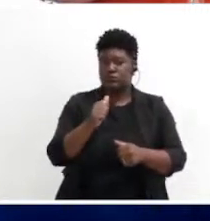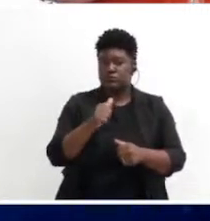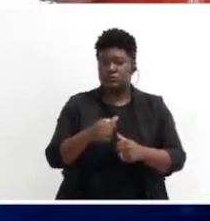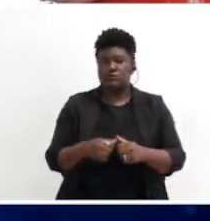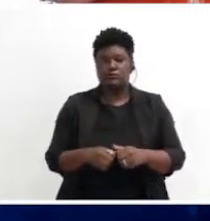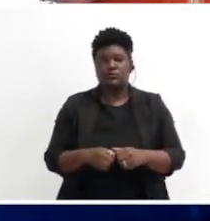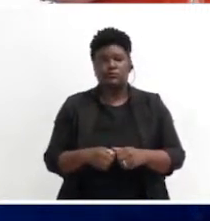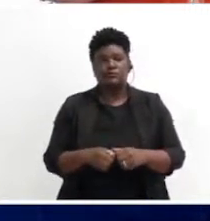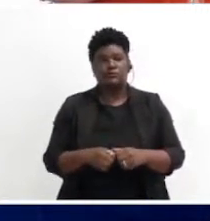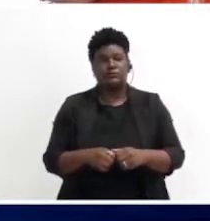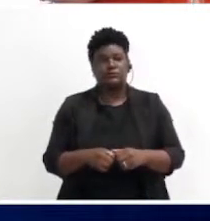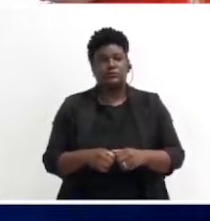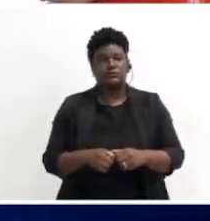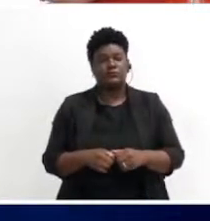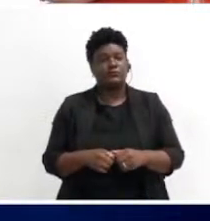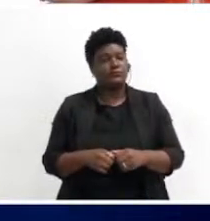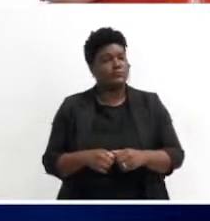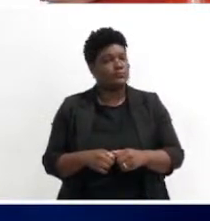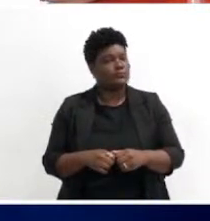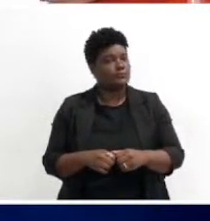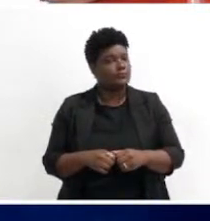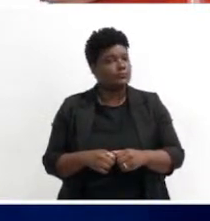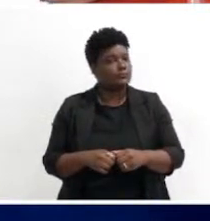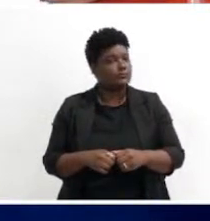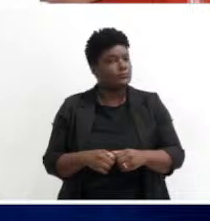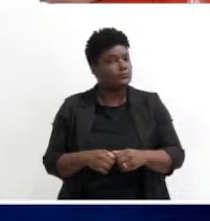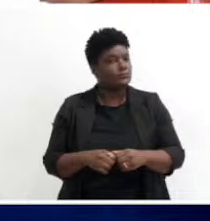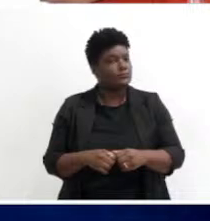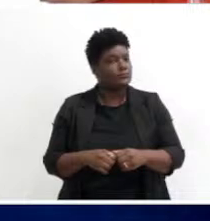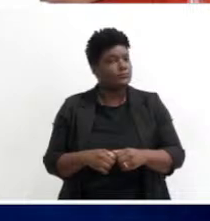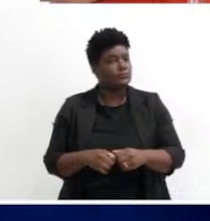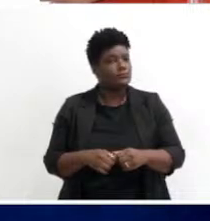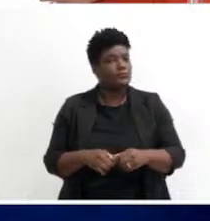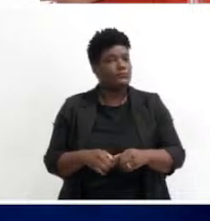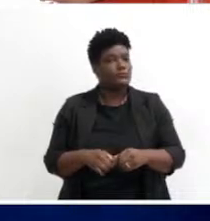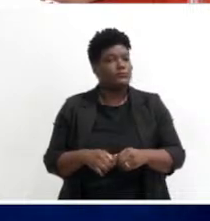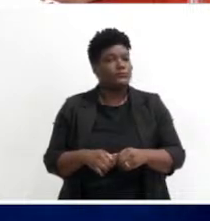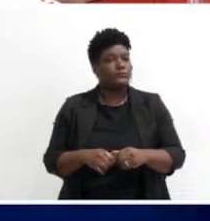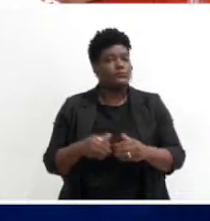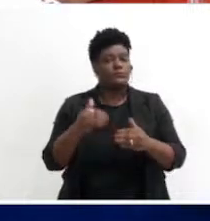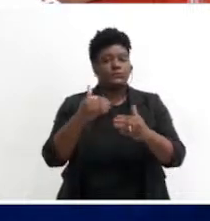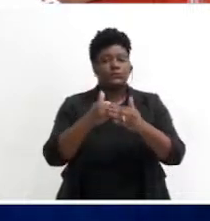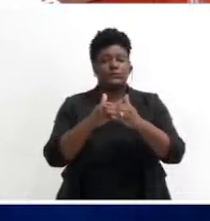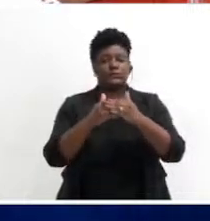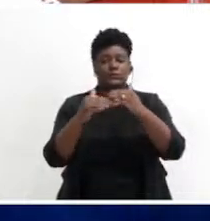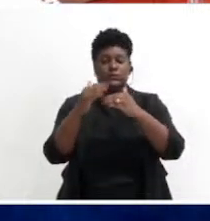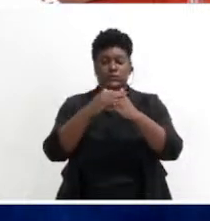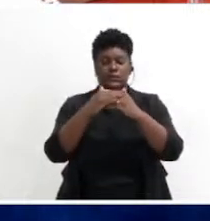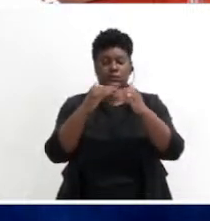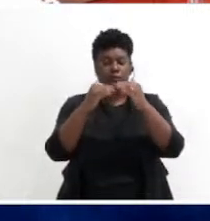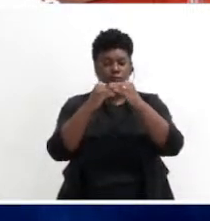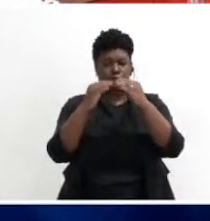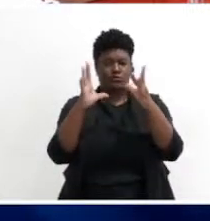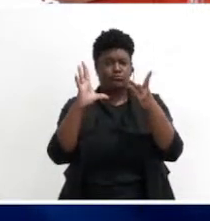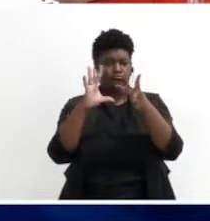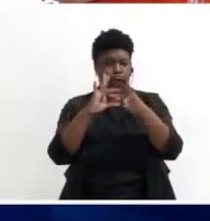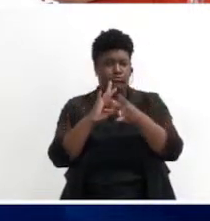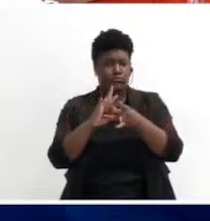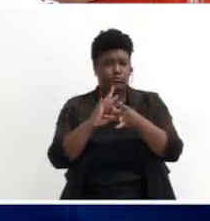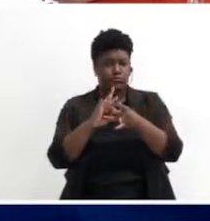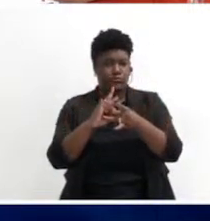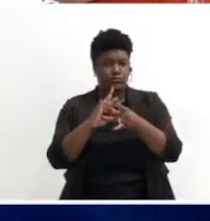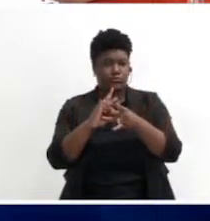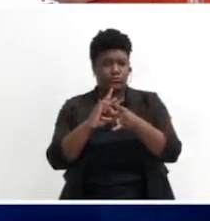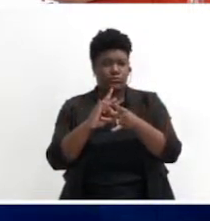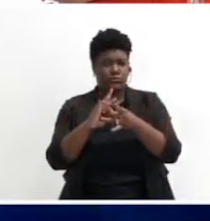not too much unlike another interconnect layer on the wafer. So these would all be done at the wafer